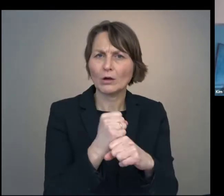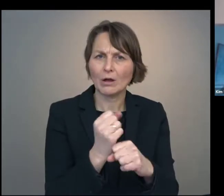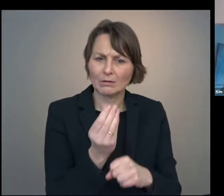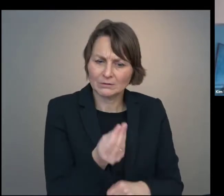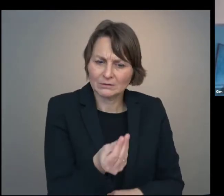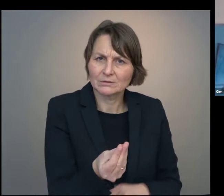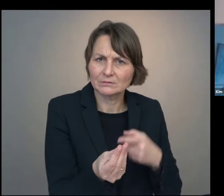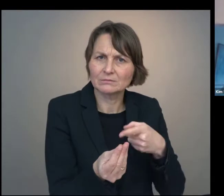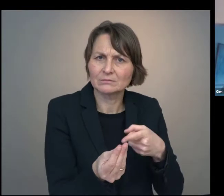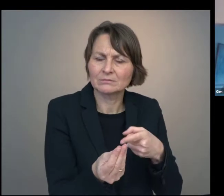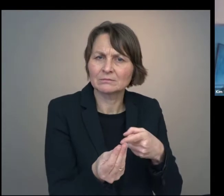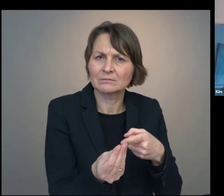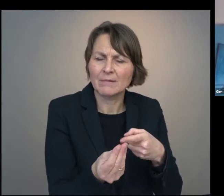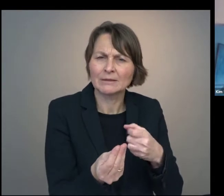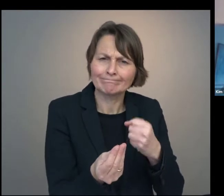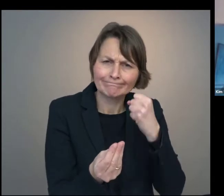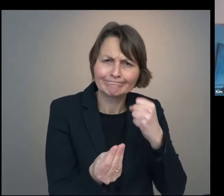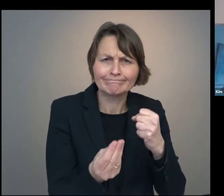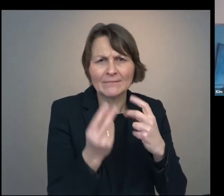product